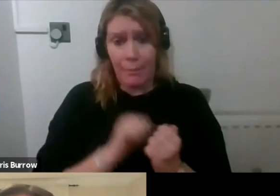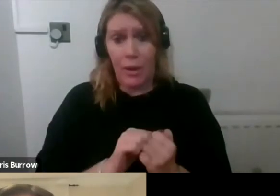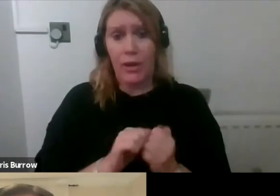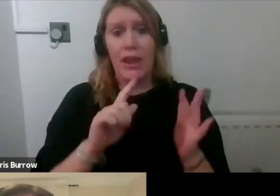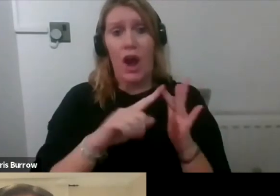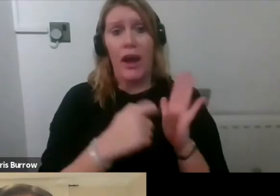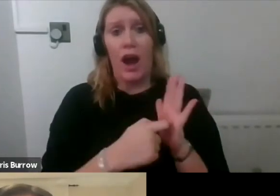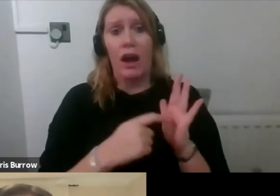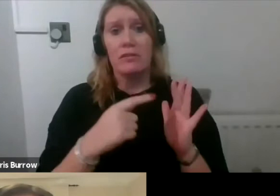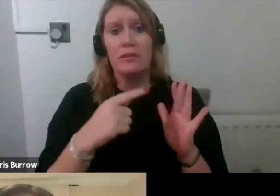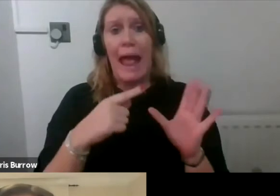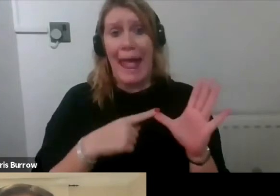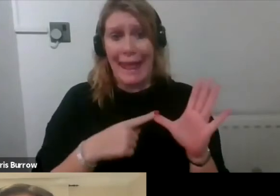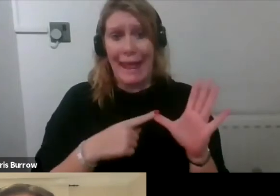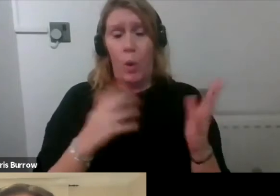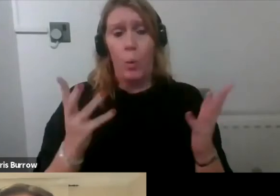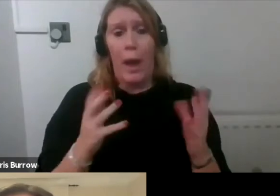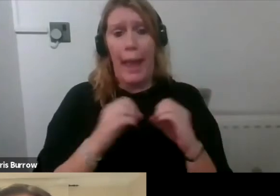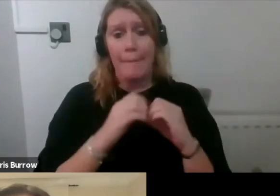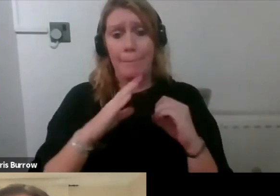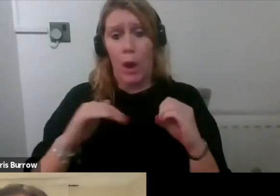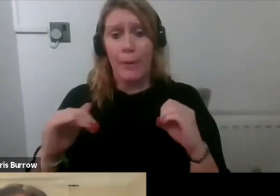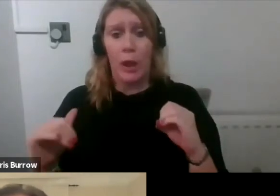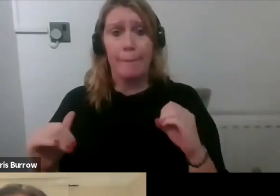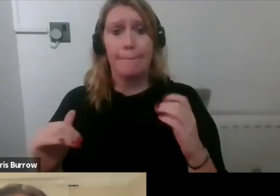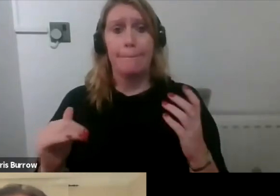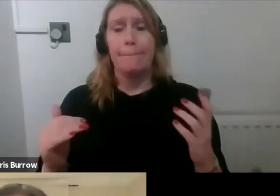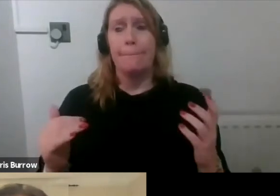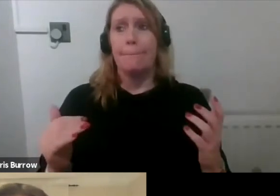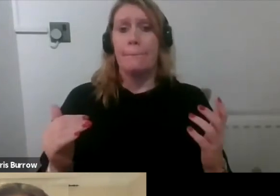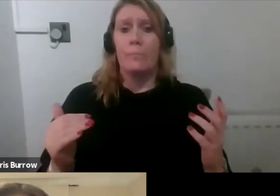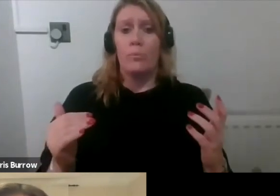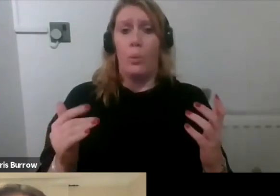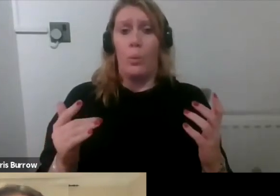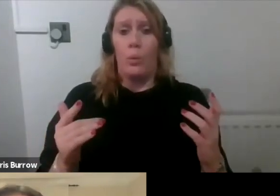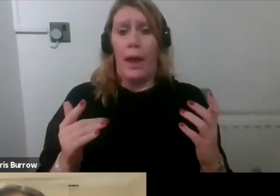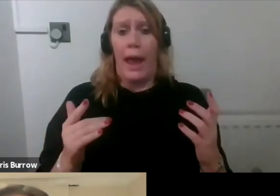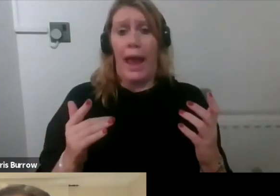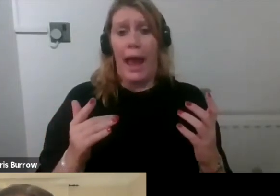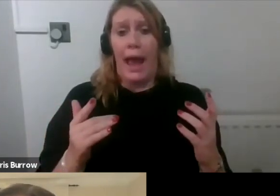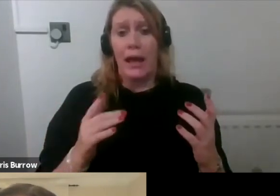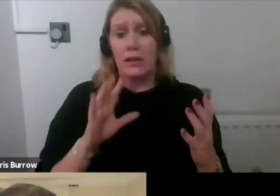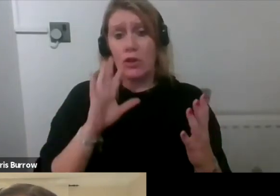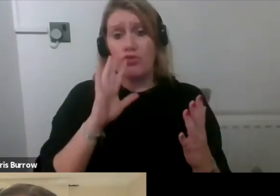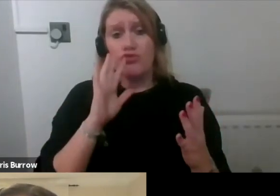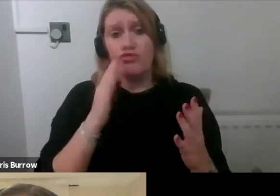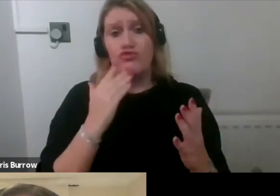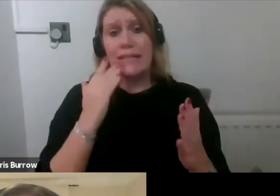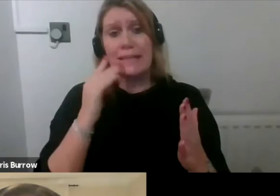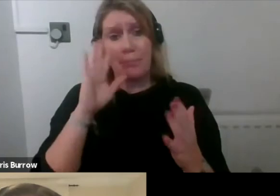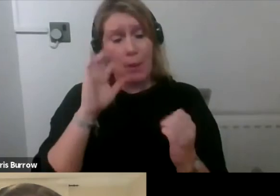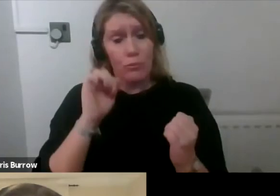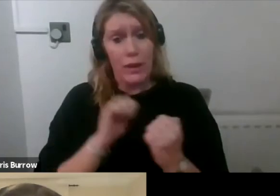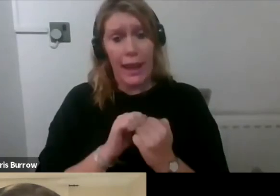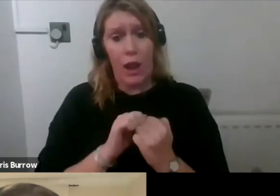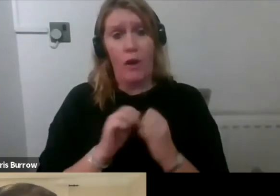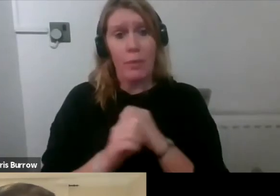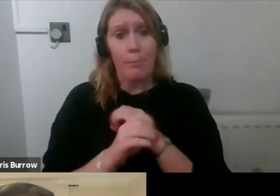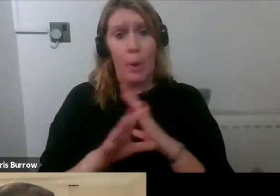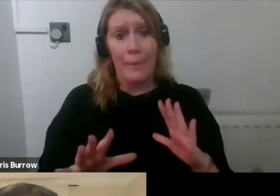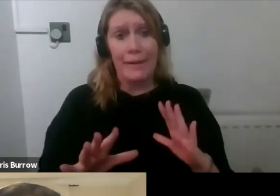in the 1980s, with the Birmingham pub bombings in recent memory, and certainly,